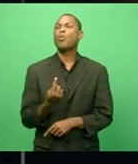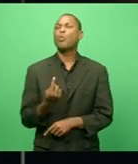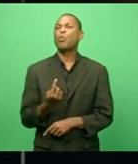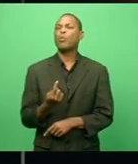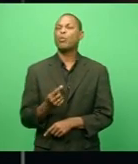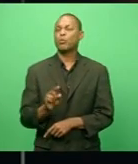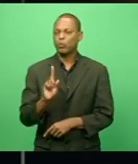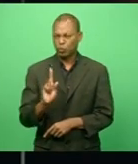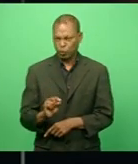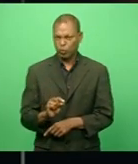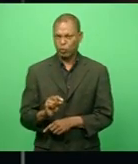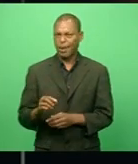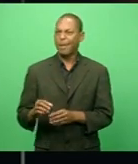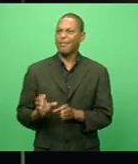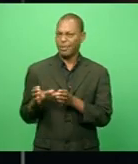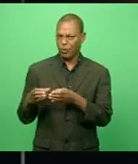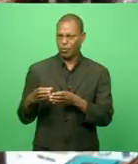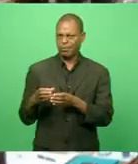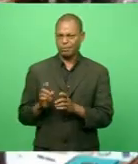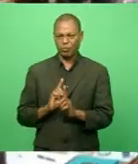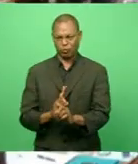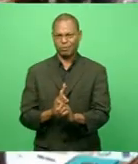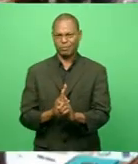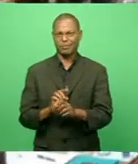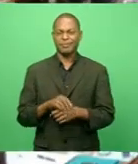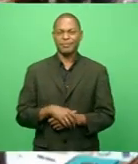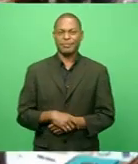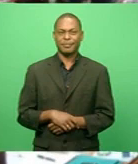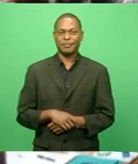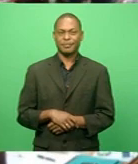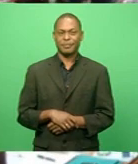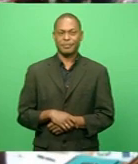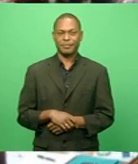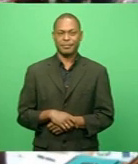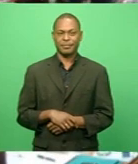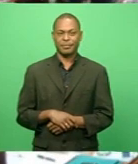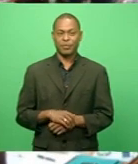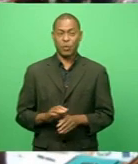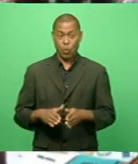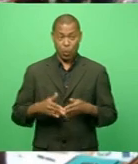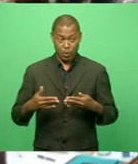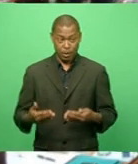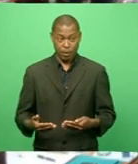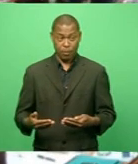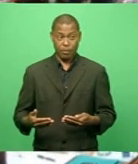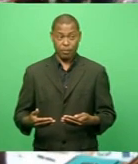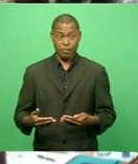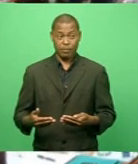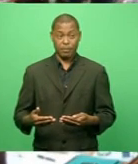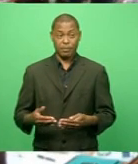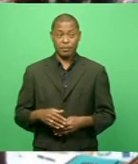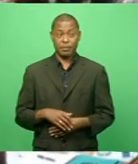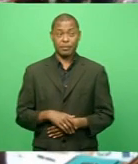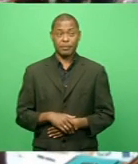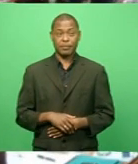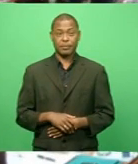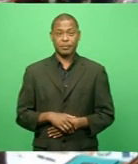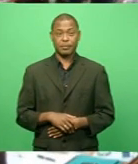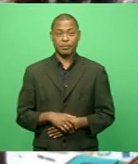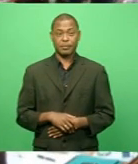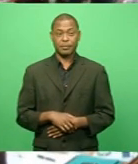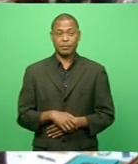does the party look to for leadership? I now declare the Honourable Ratu